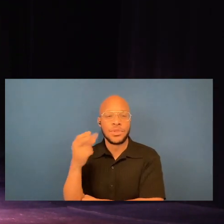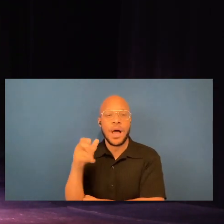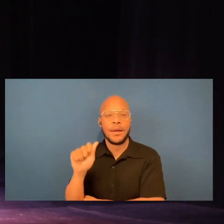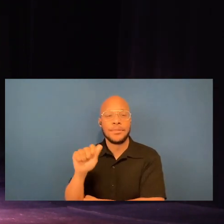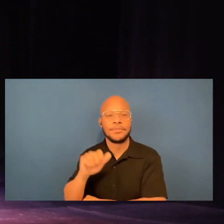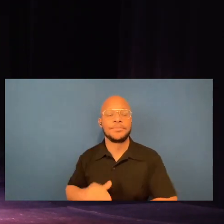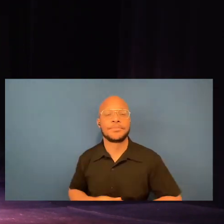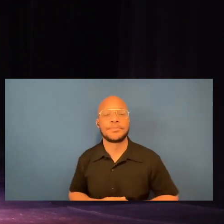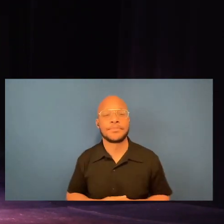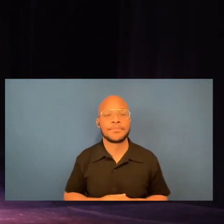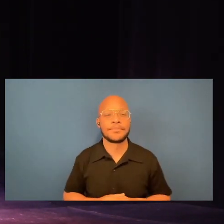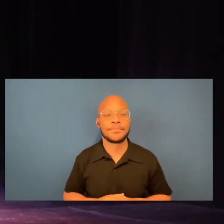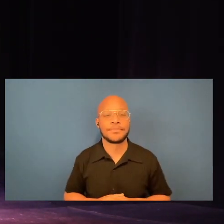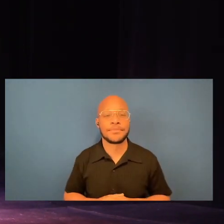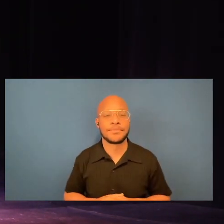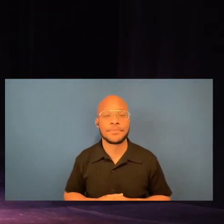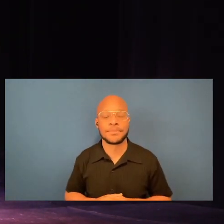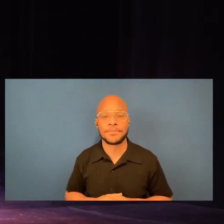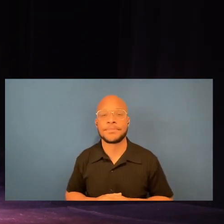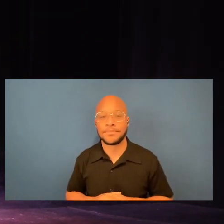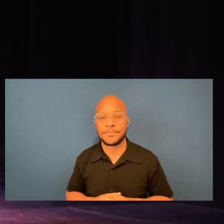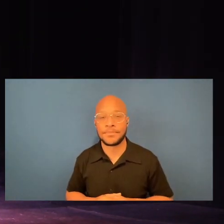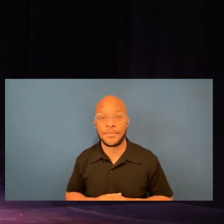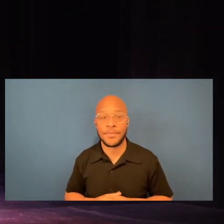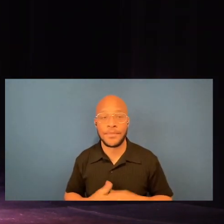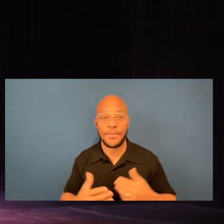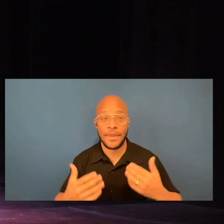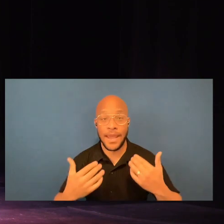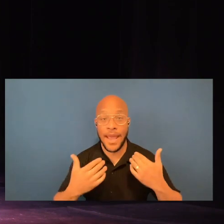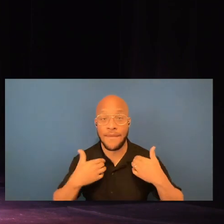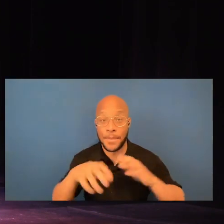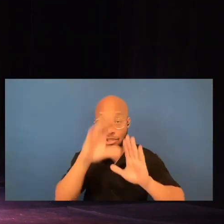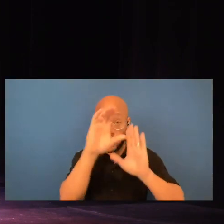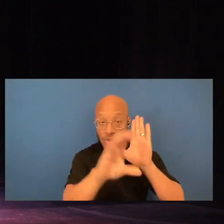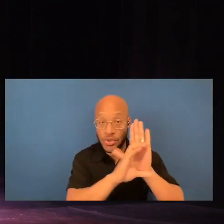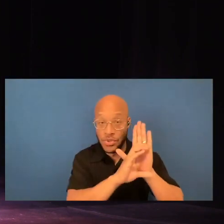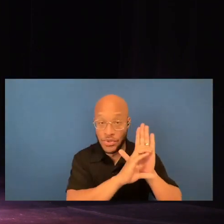I have a picture. Alvernique, will you put my picture up?